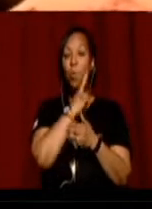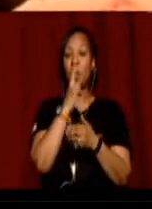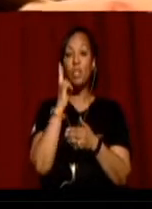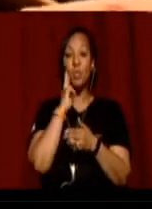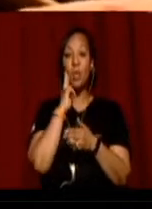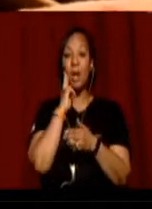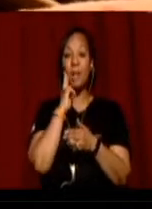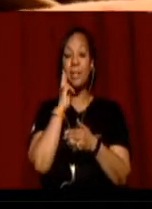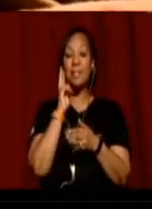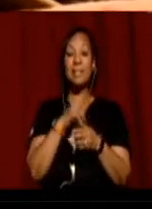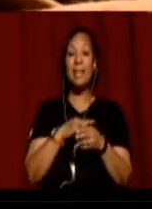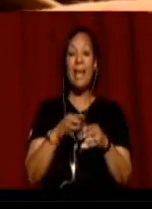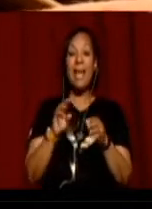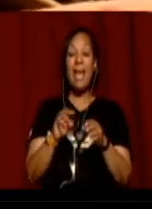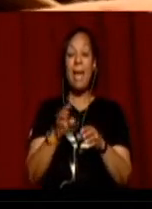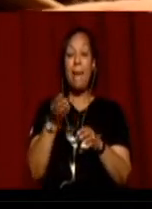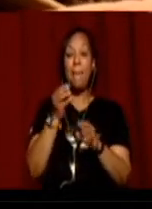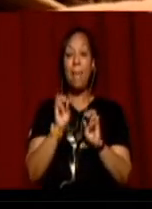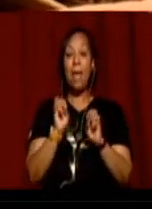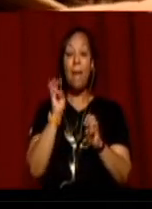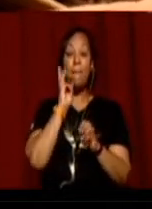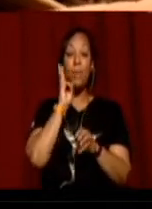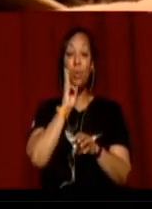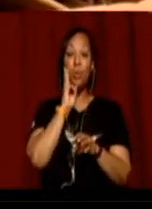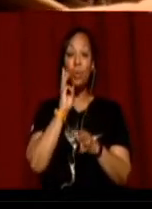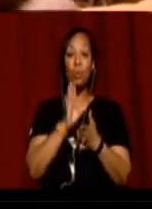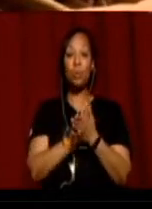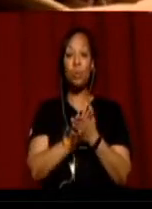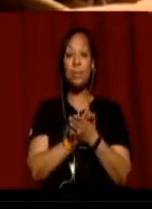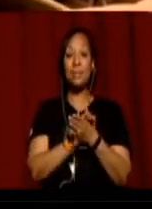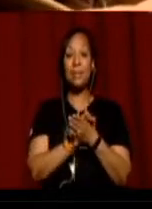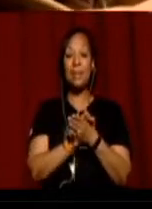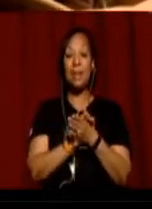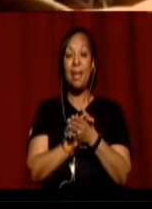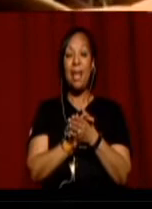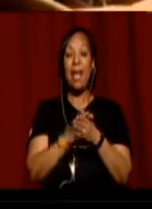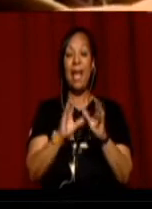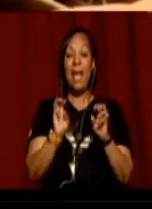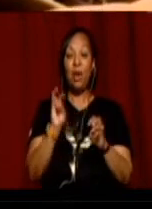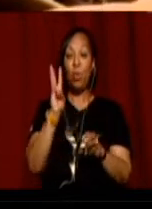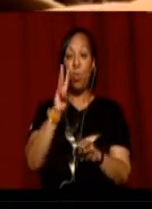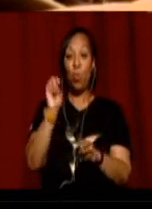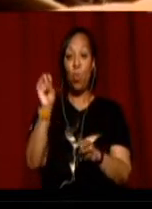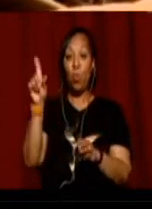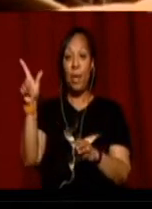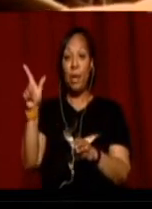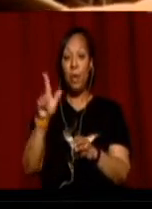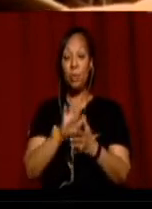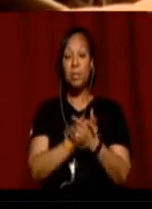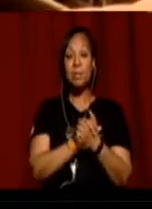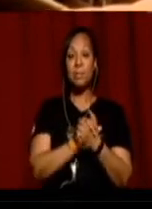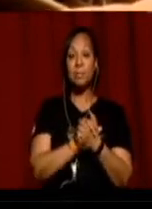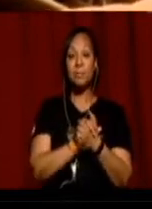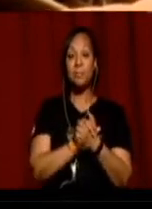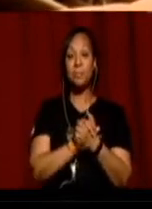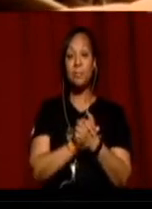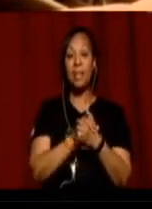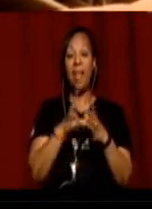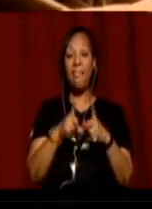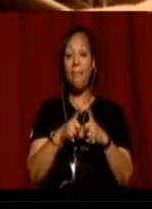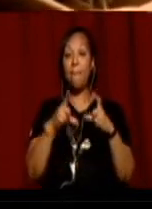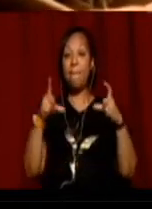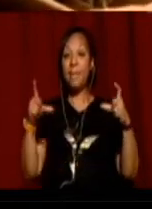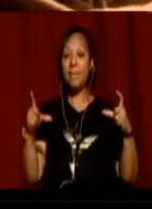tanning salons and swimming pools and septic systems and wells. And also the